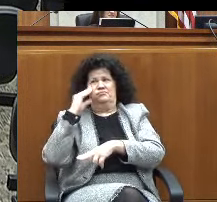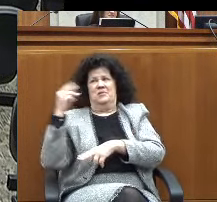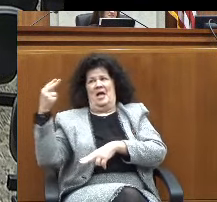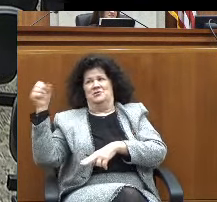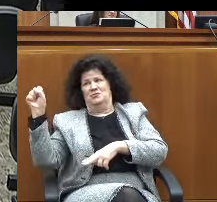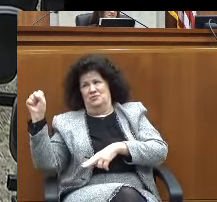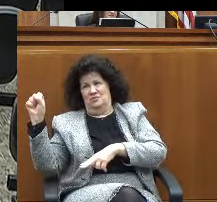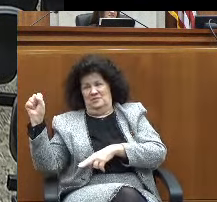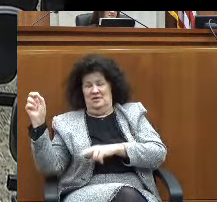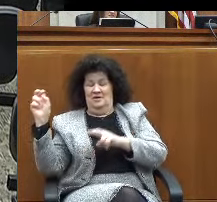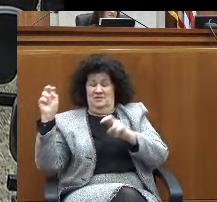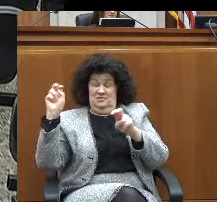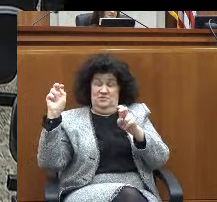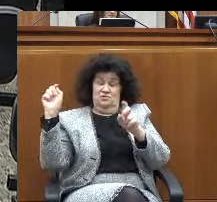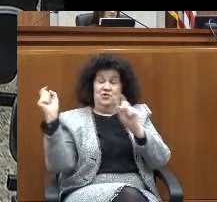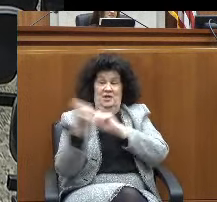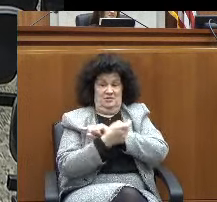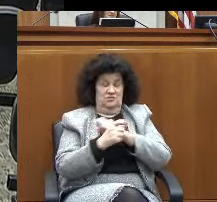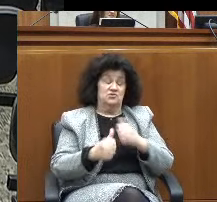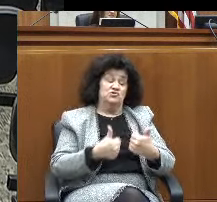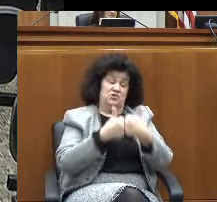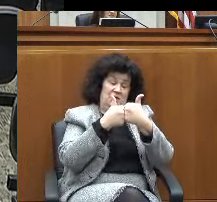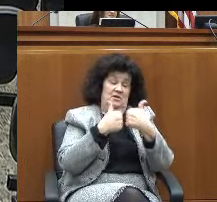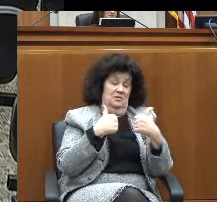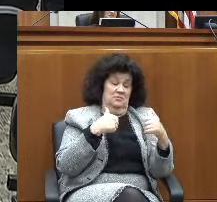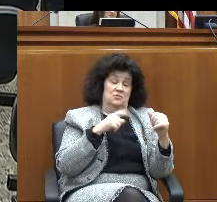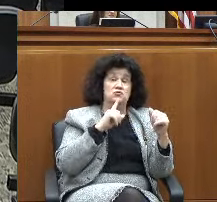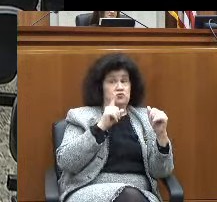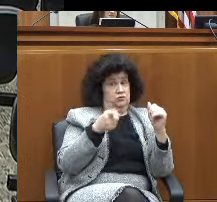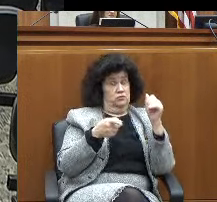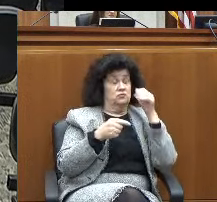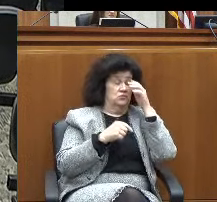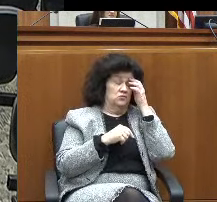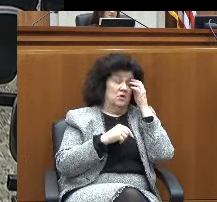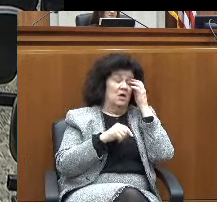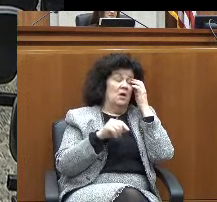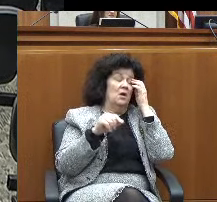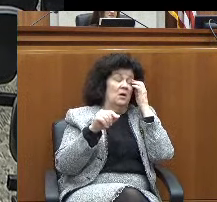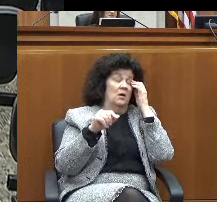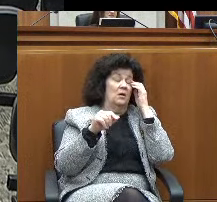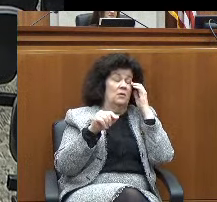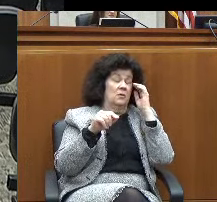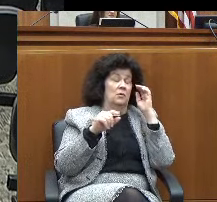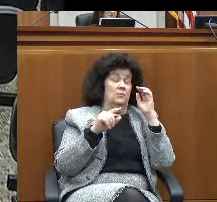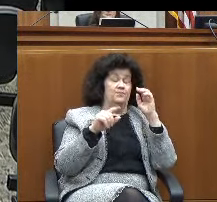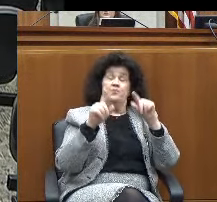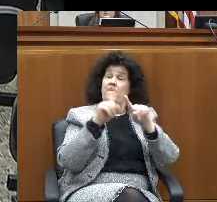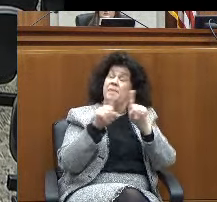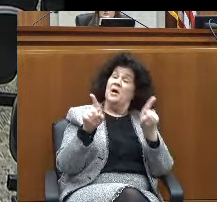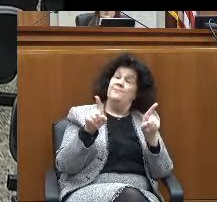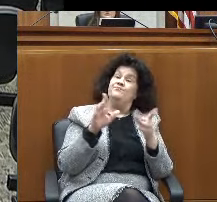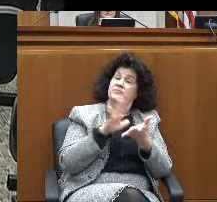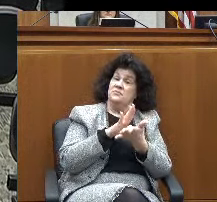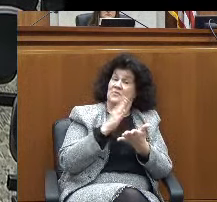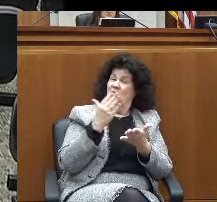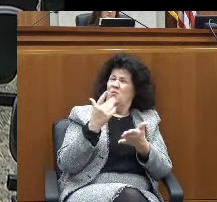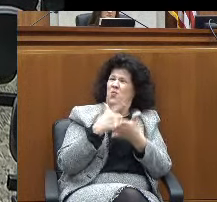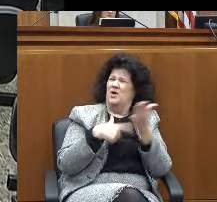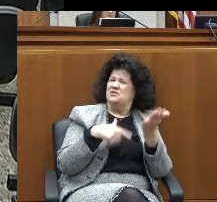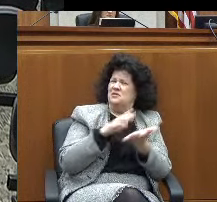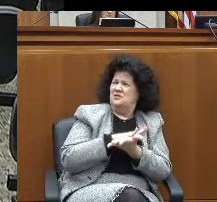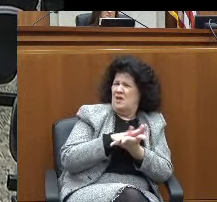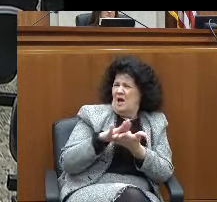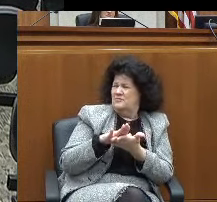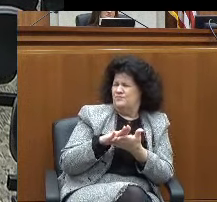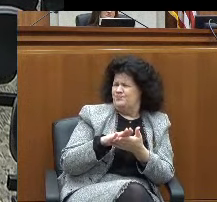So it's been a challenge. I'm not gonna lie, it's been a challenge. However, the nice thing about